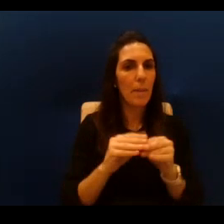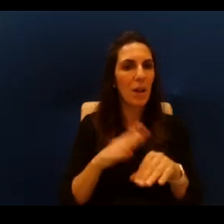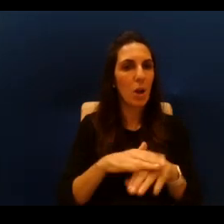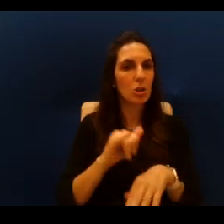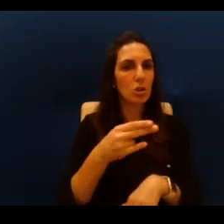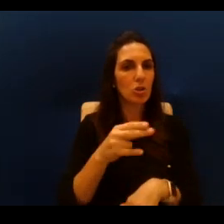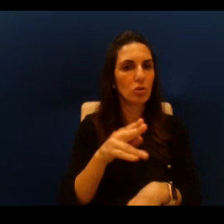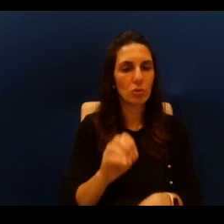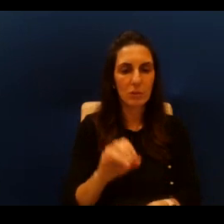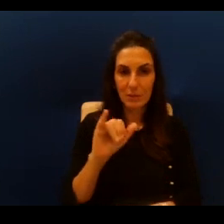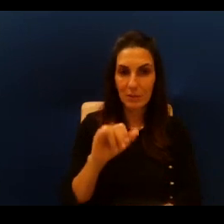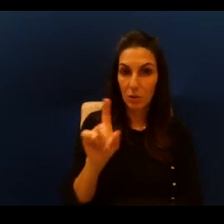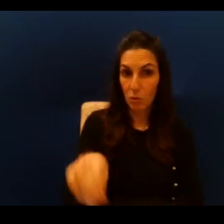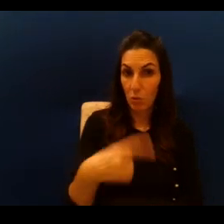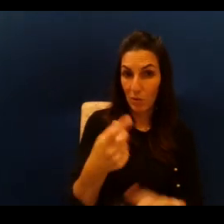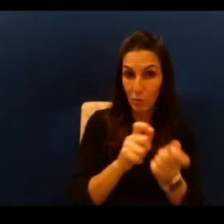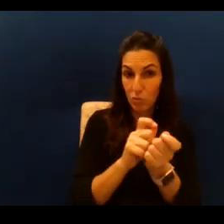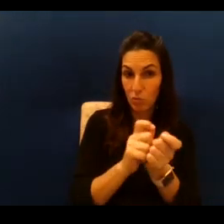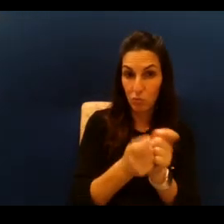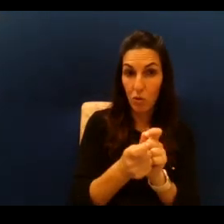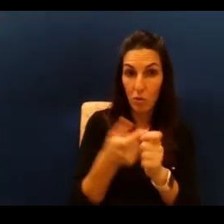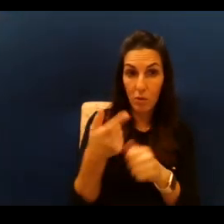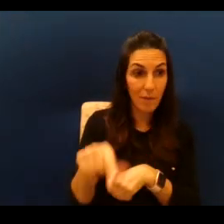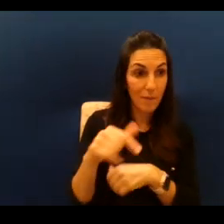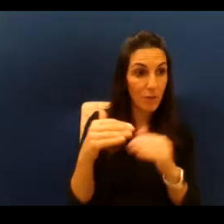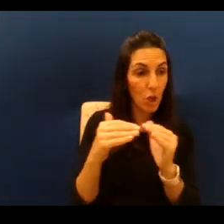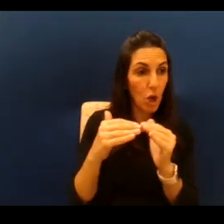All right. Is that the only amendment that my colleagues would like to make?